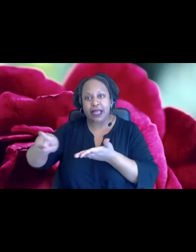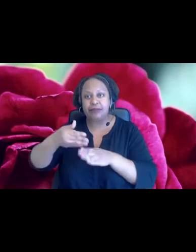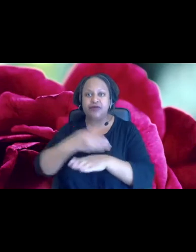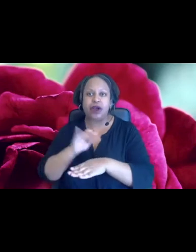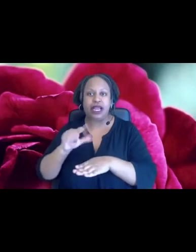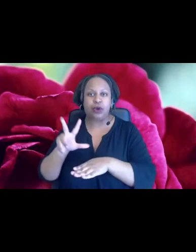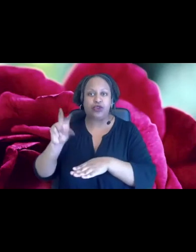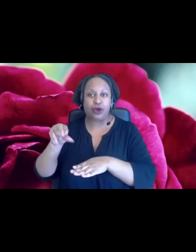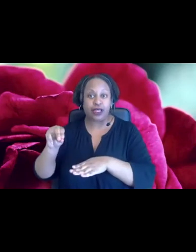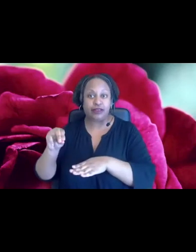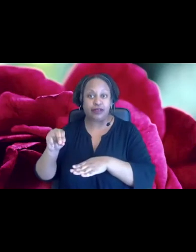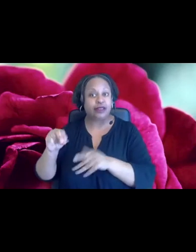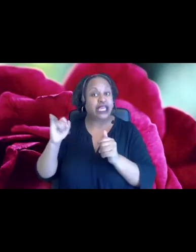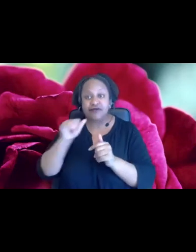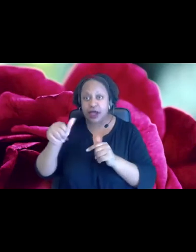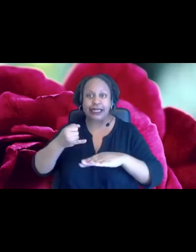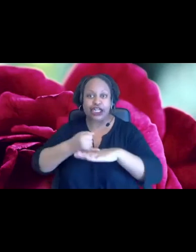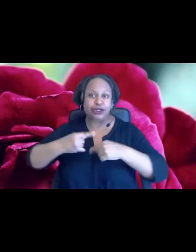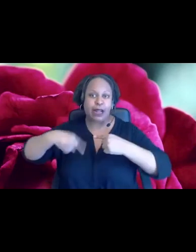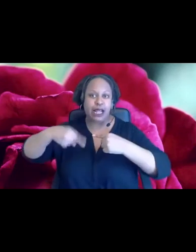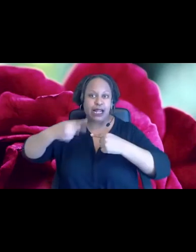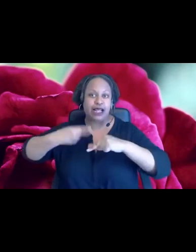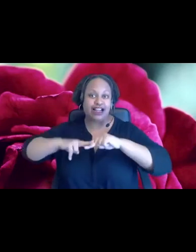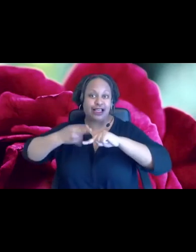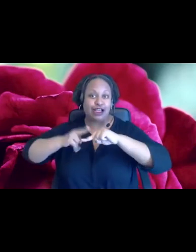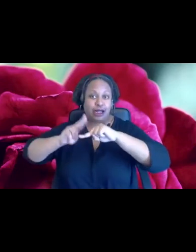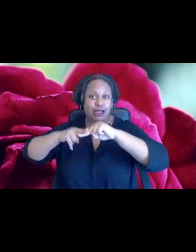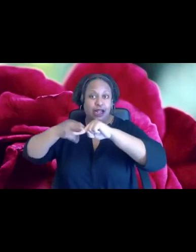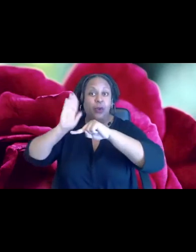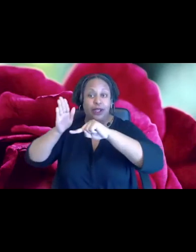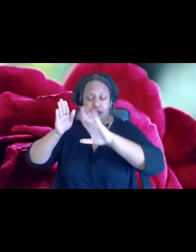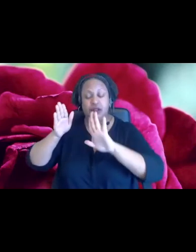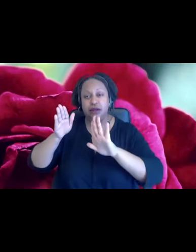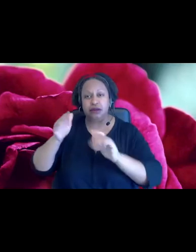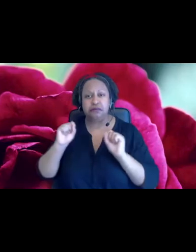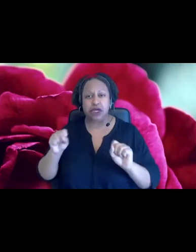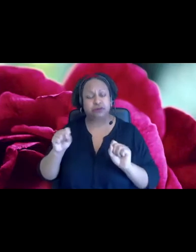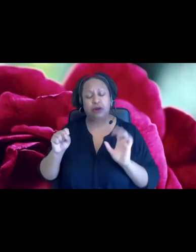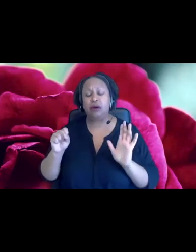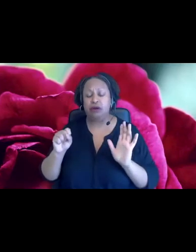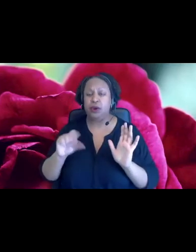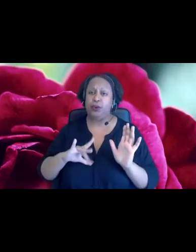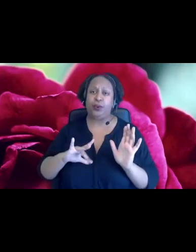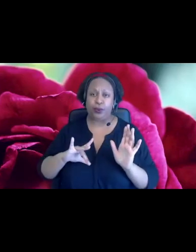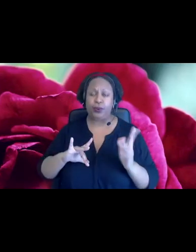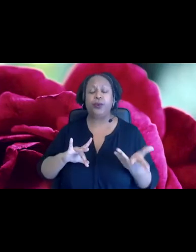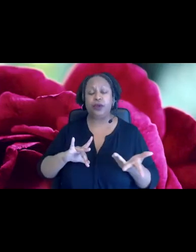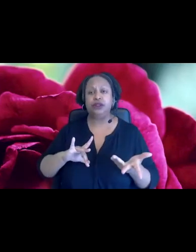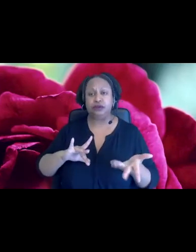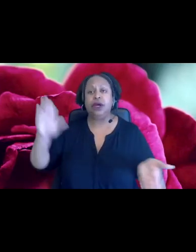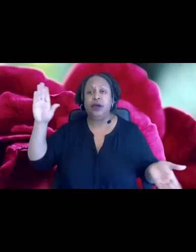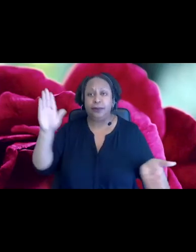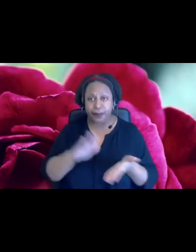clock will start. That could be a significant relief item given